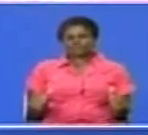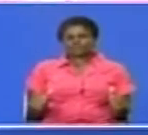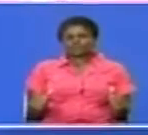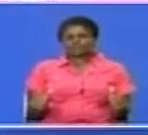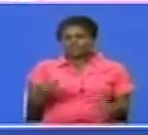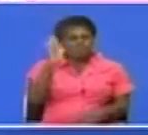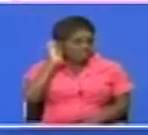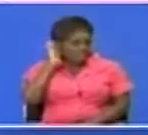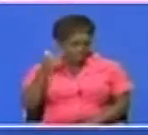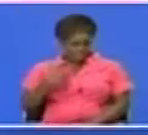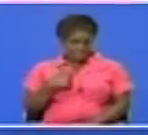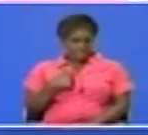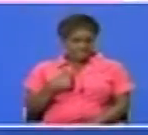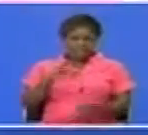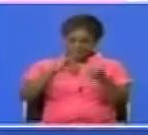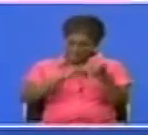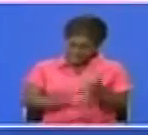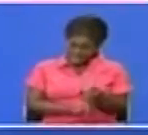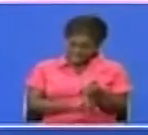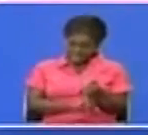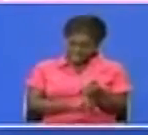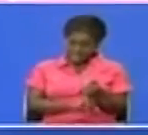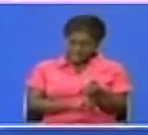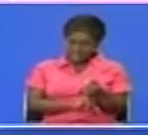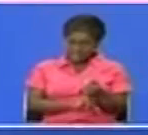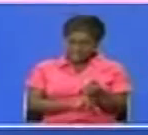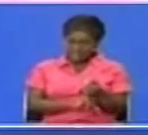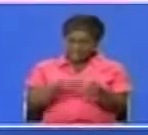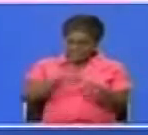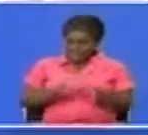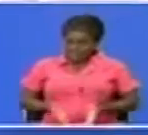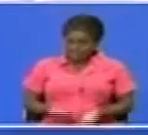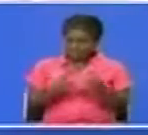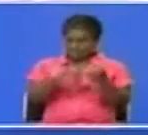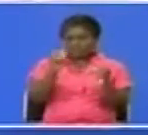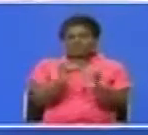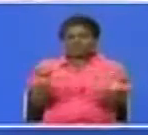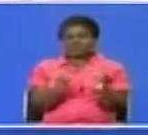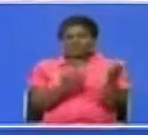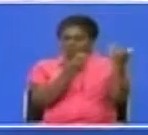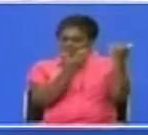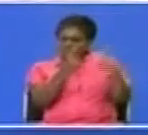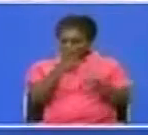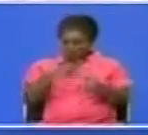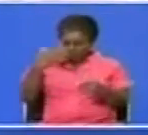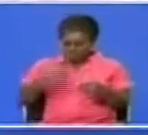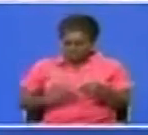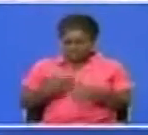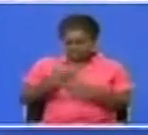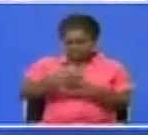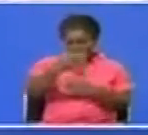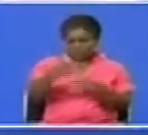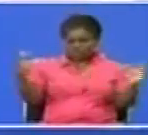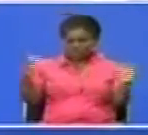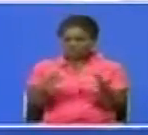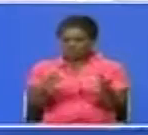nyinyi. Mwe bibi wafe wakienda kupata watoto. Tuko pamoja. I hope kutoka leo jamii ya Marakwet East